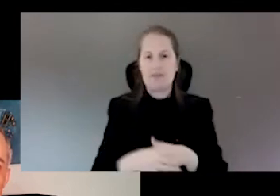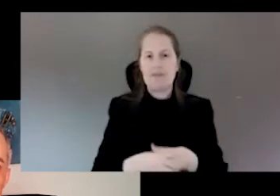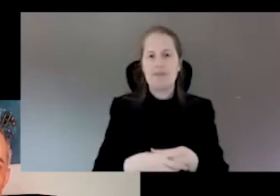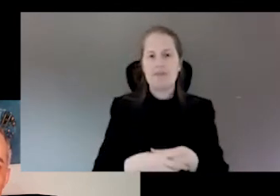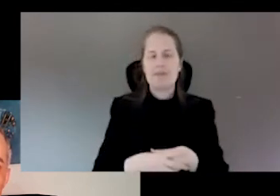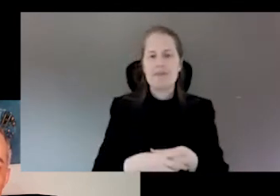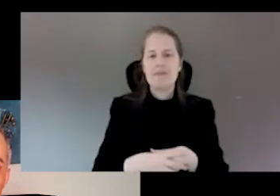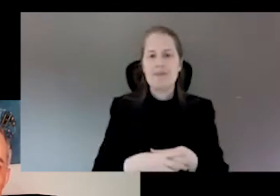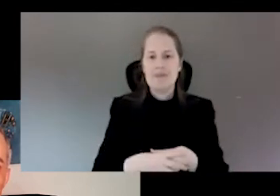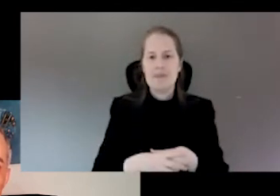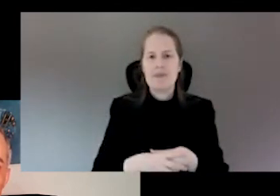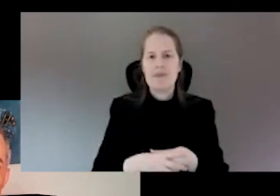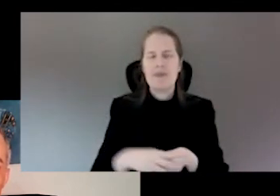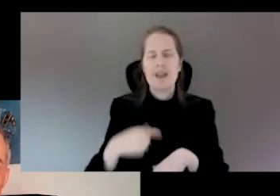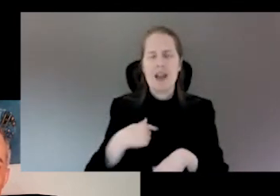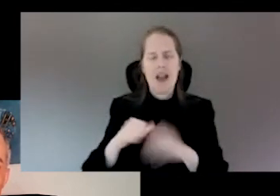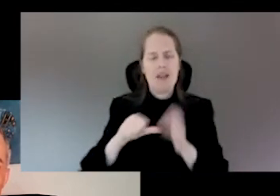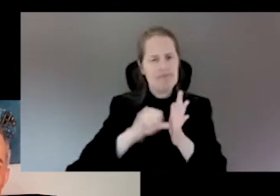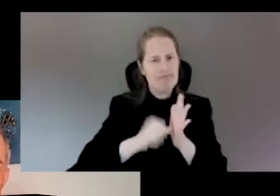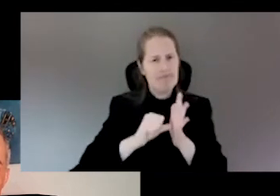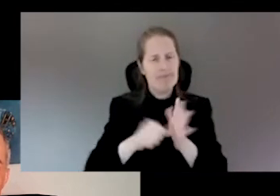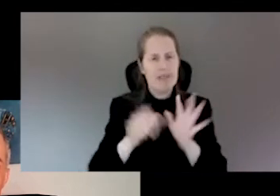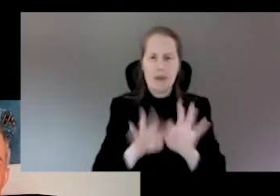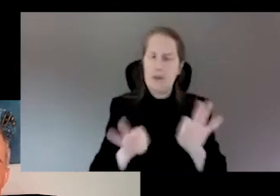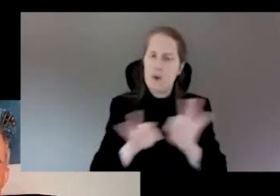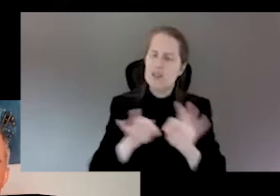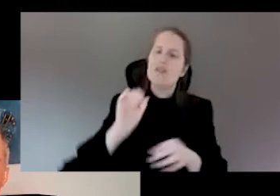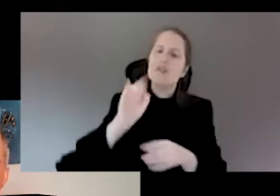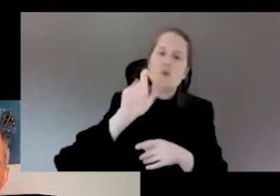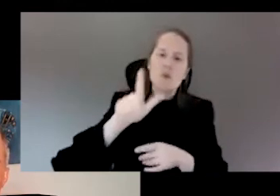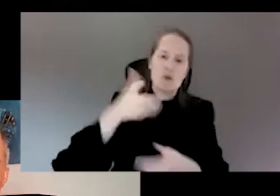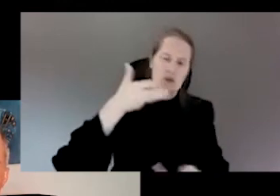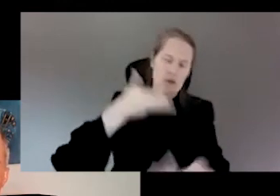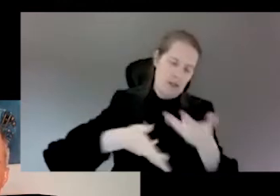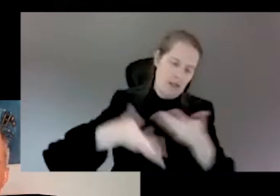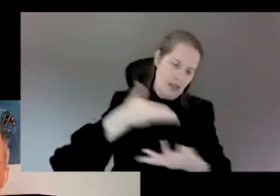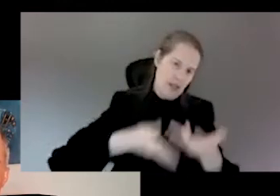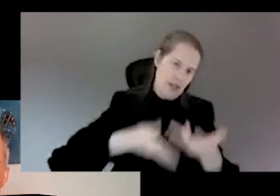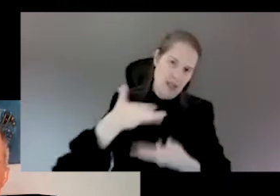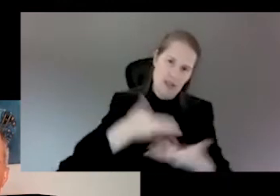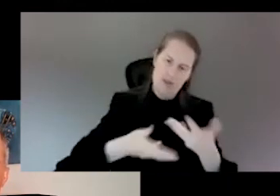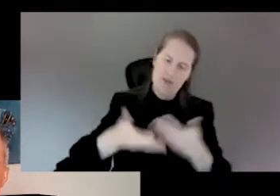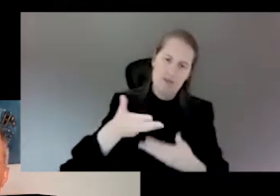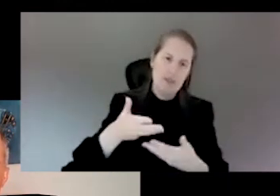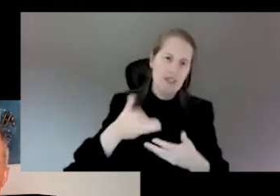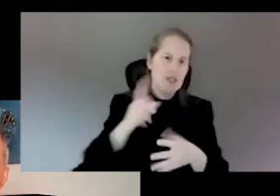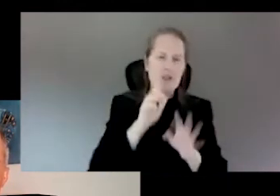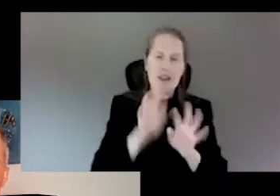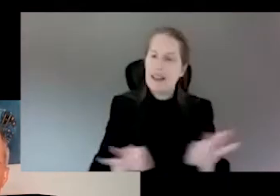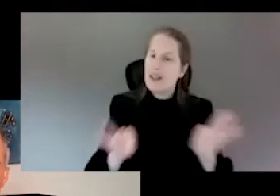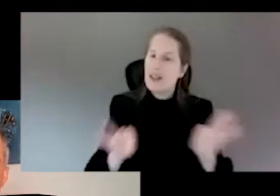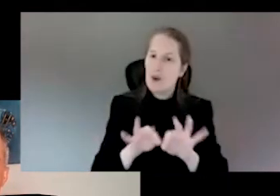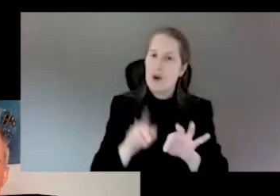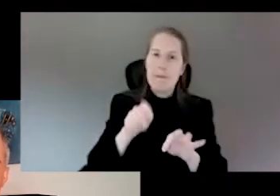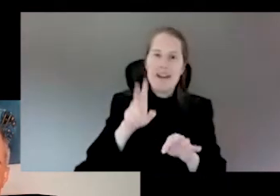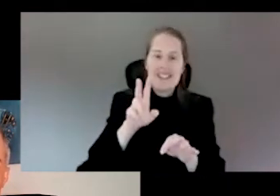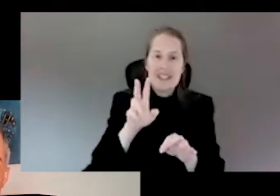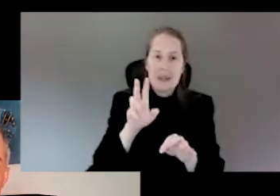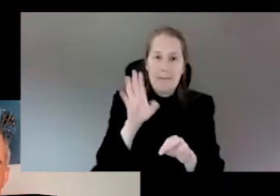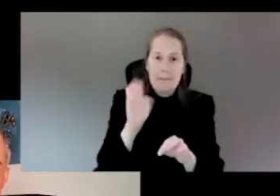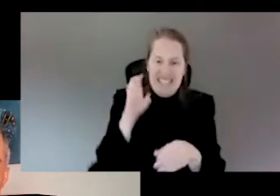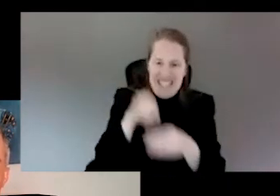the importance of social engagement. It is so important and vital to be seen and also to